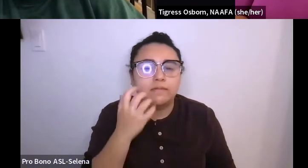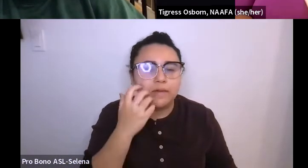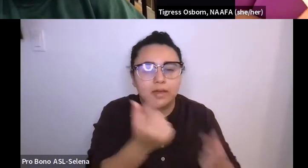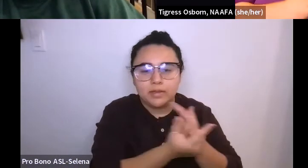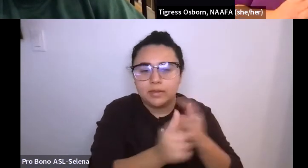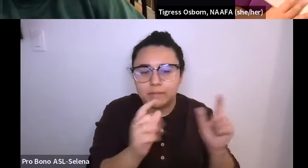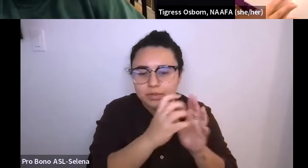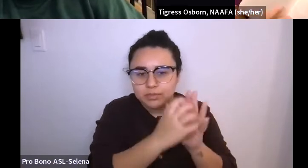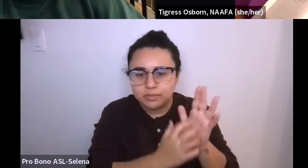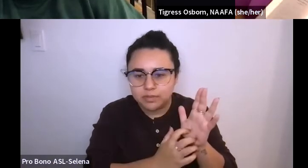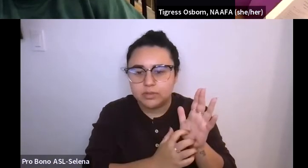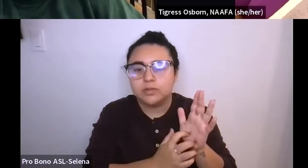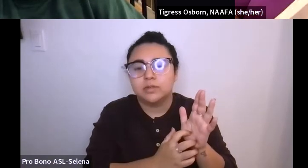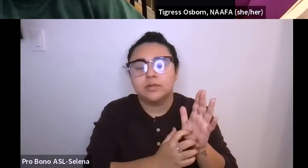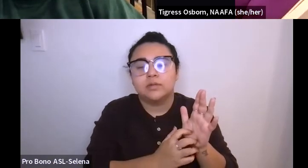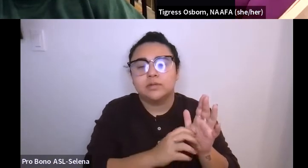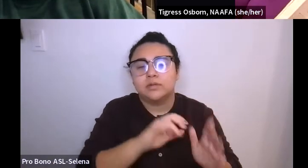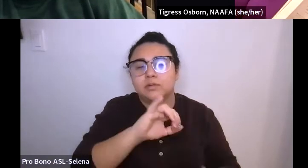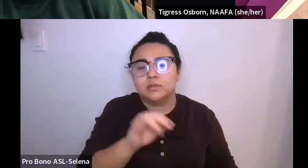and Aldebaran, but it's